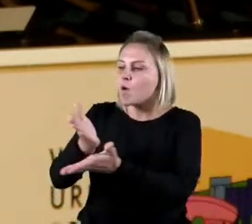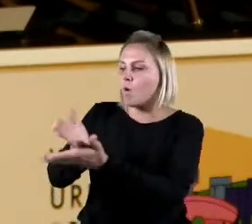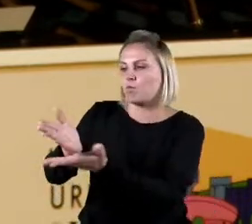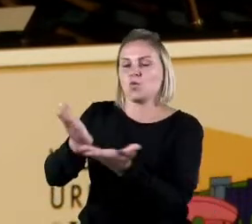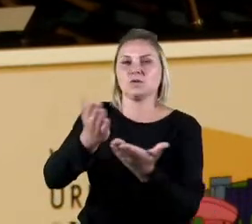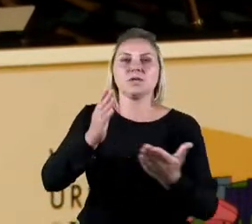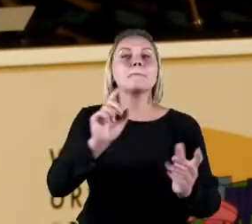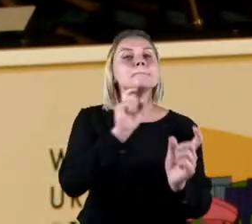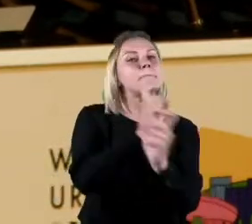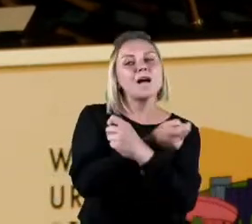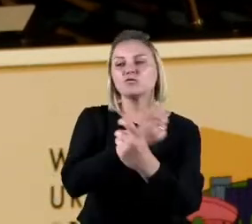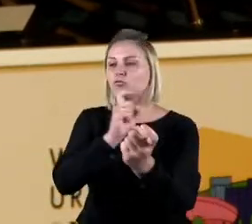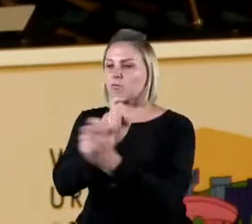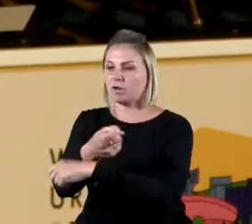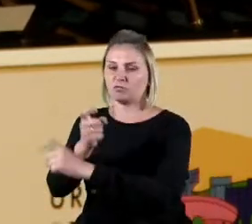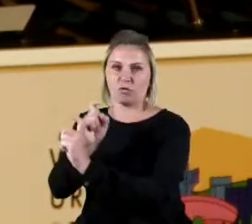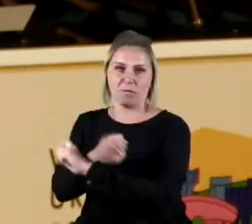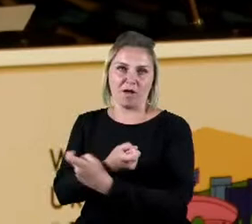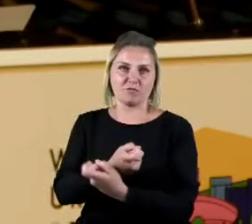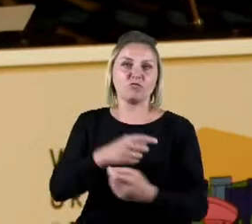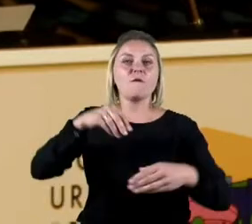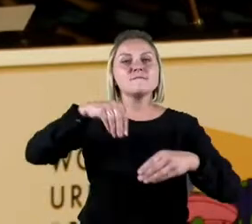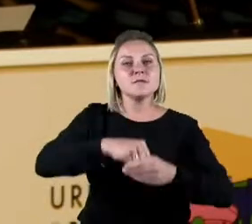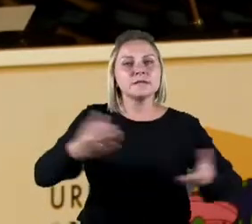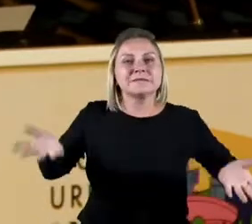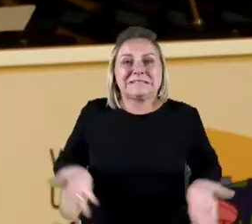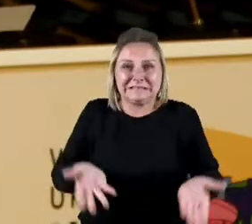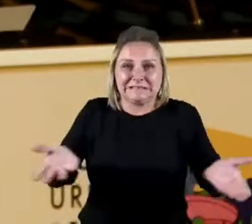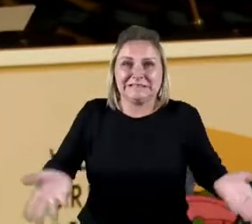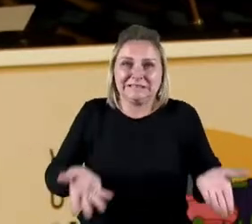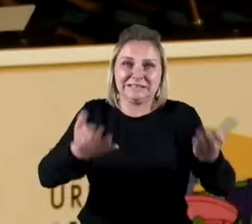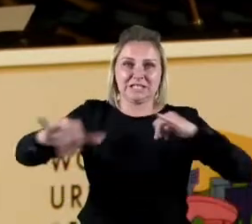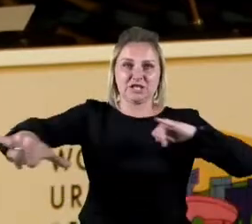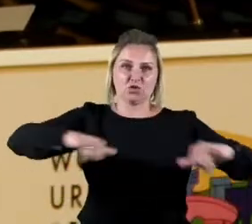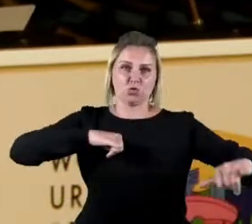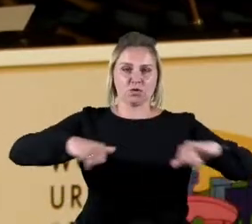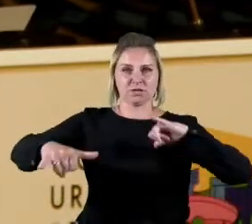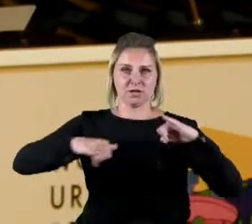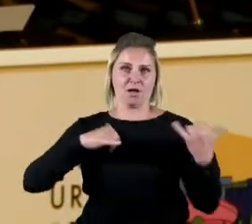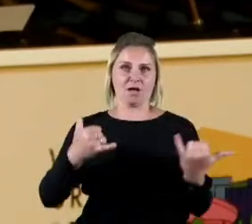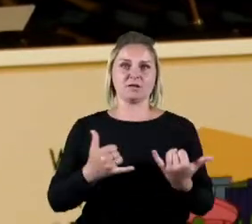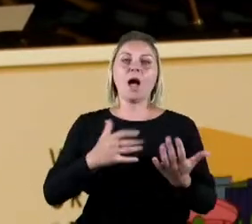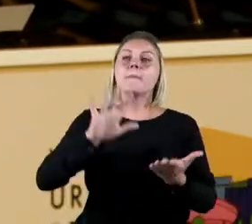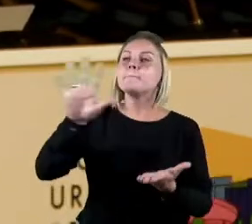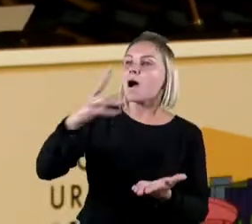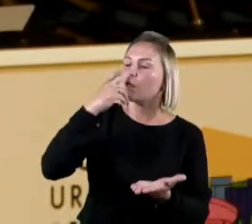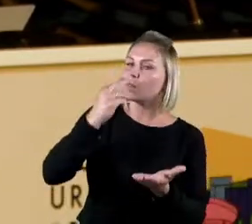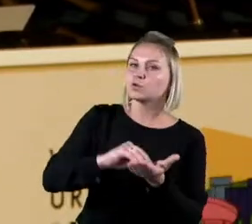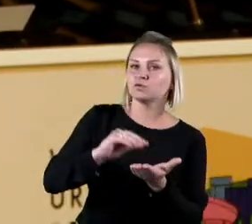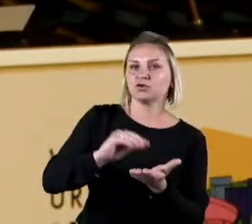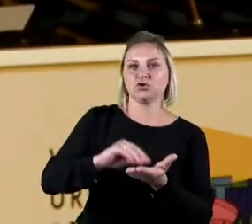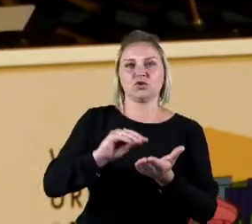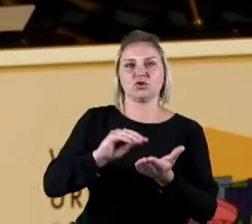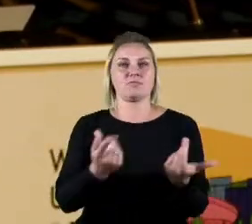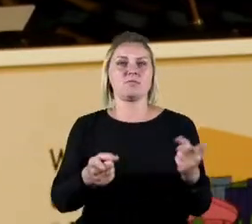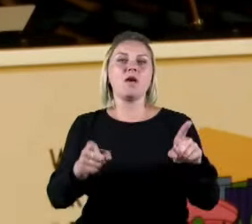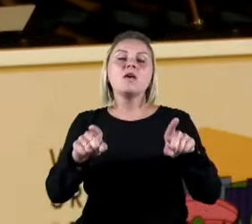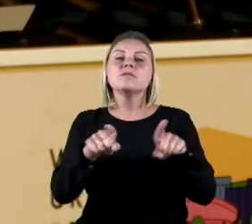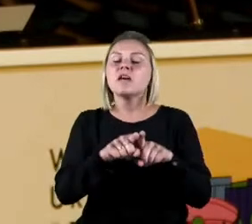processes of knowledge management through the exchange of experiences and systematization of